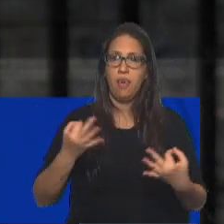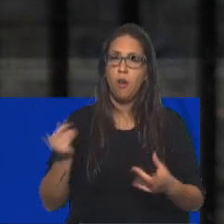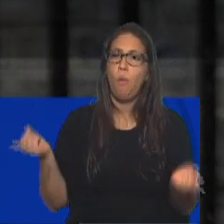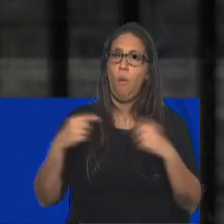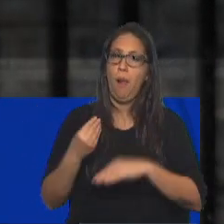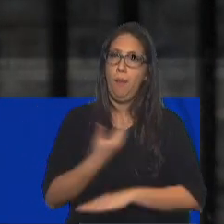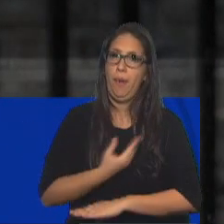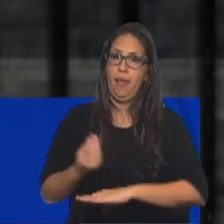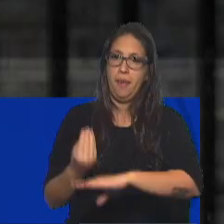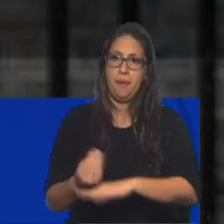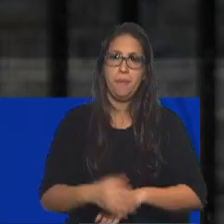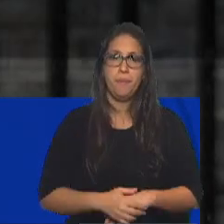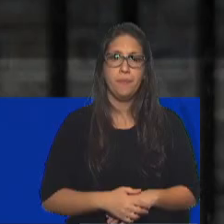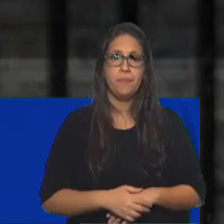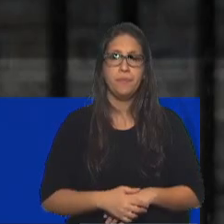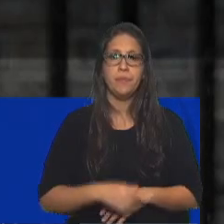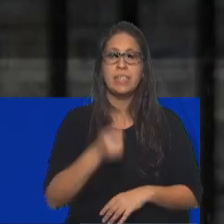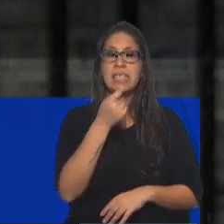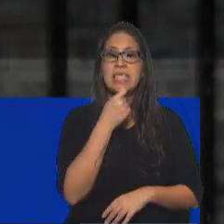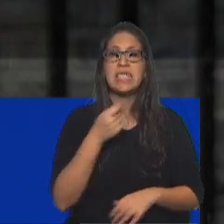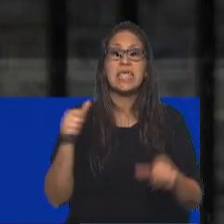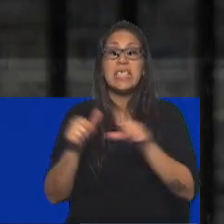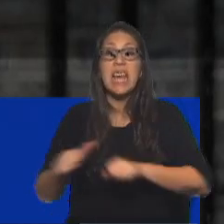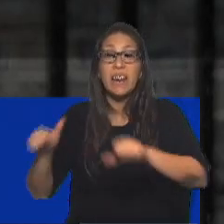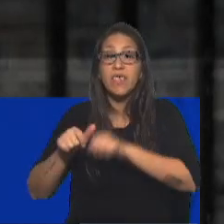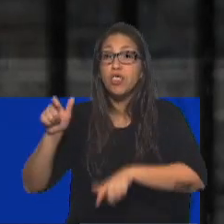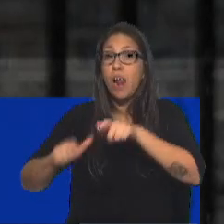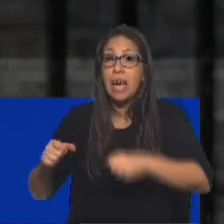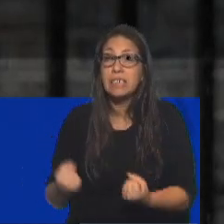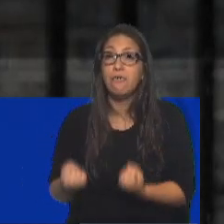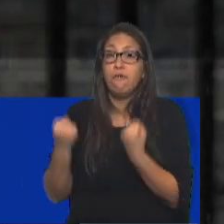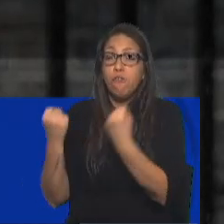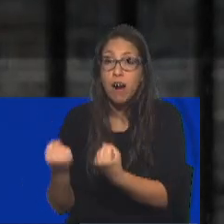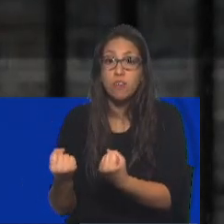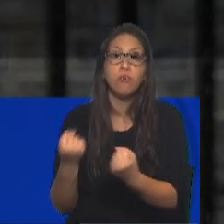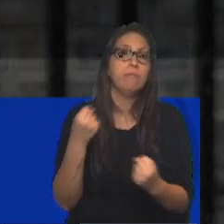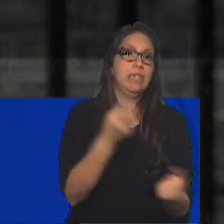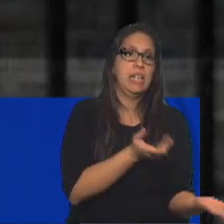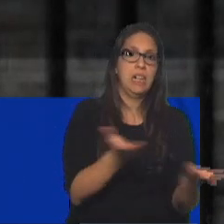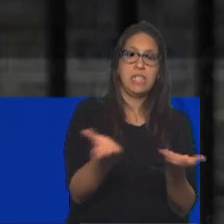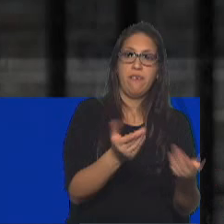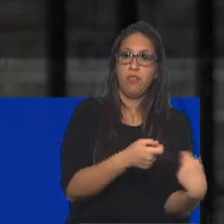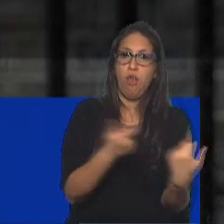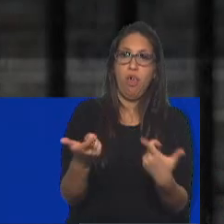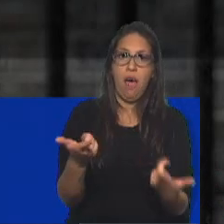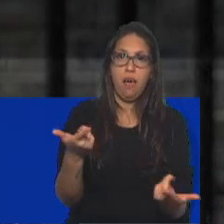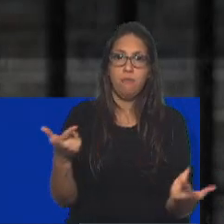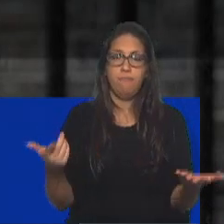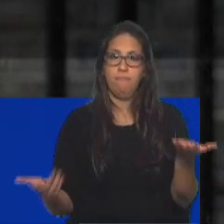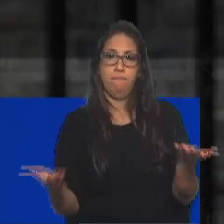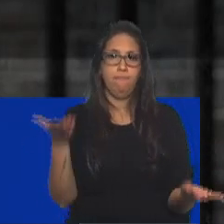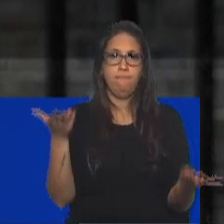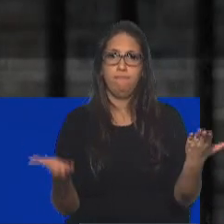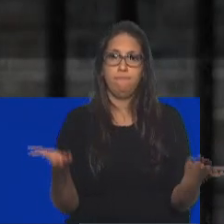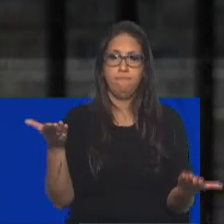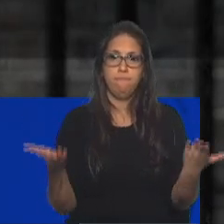gap between the sacrifices made by people and the service they receive from politicians grows